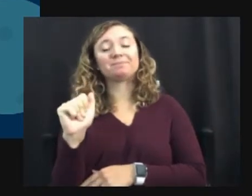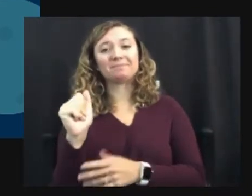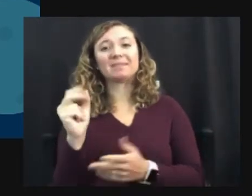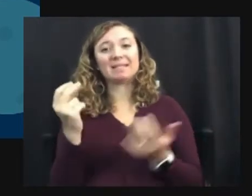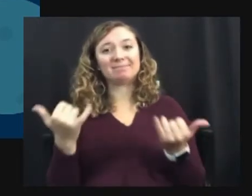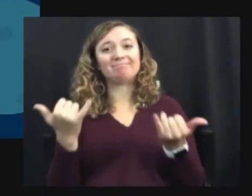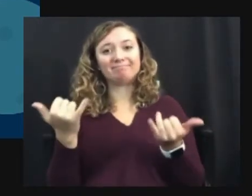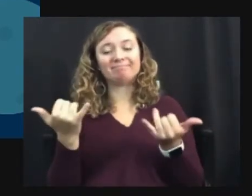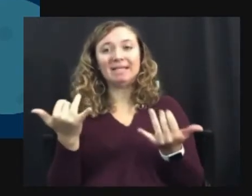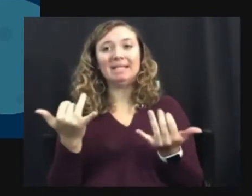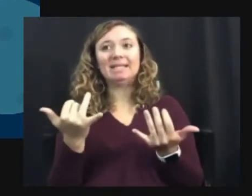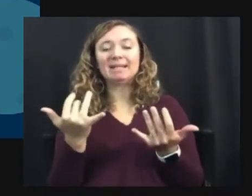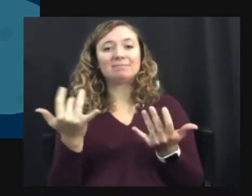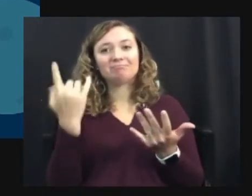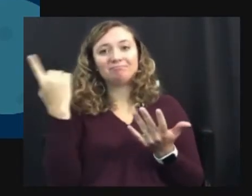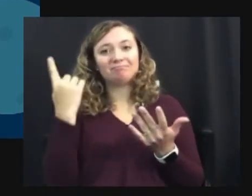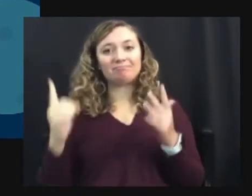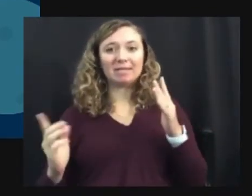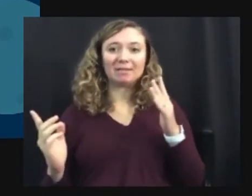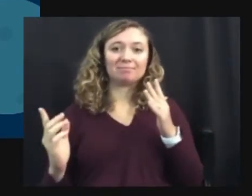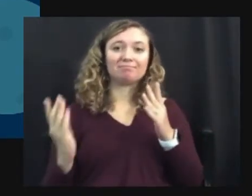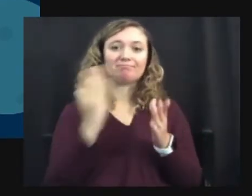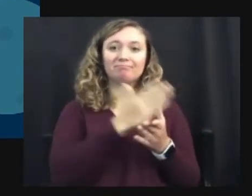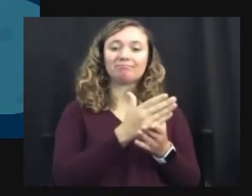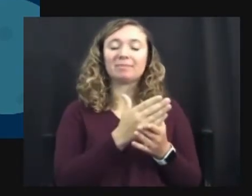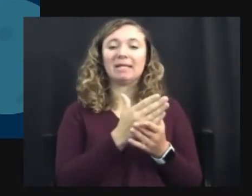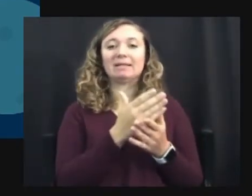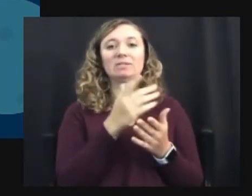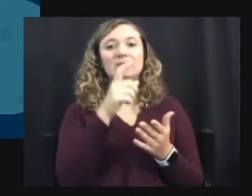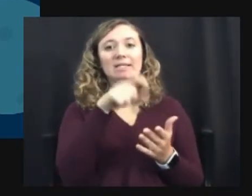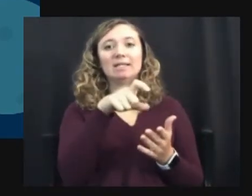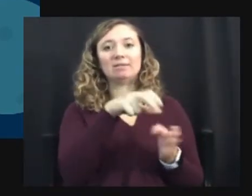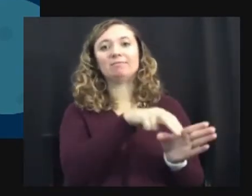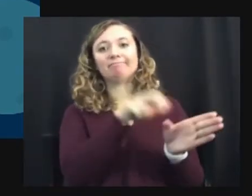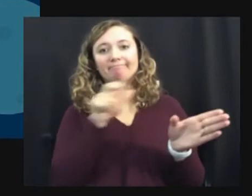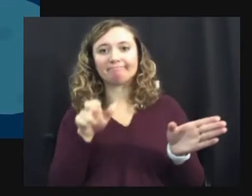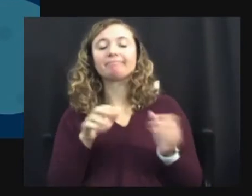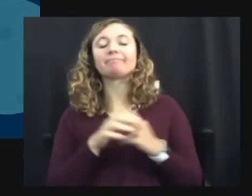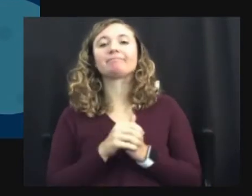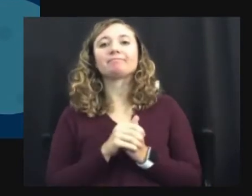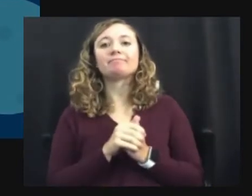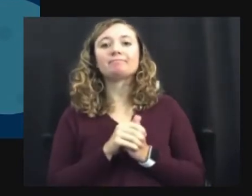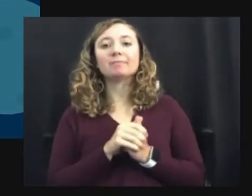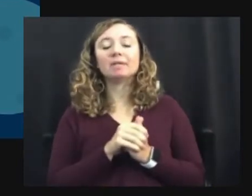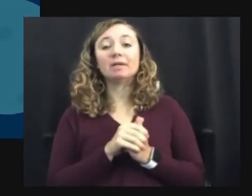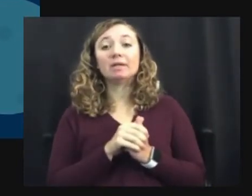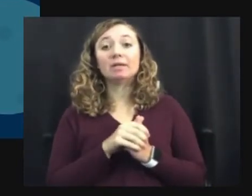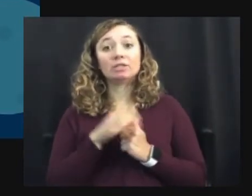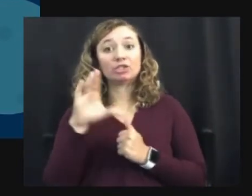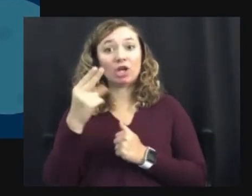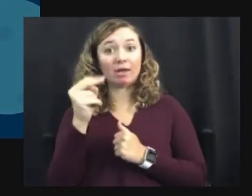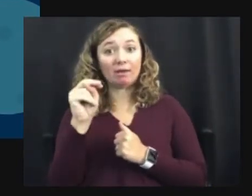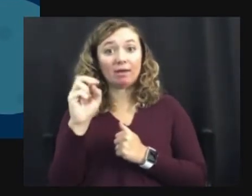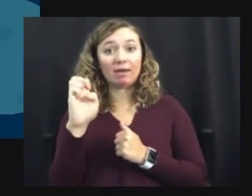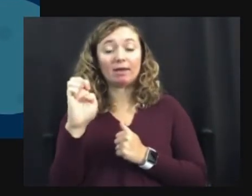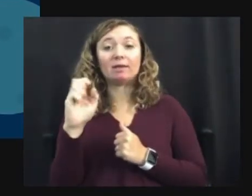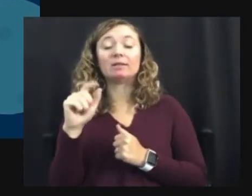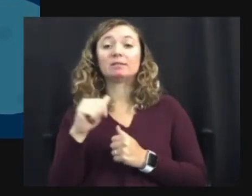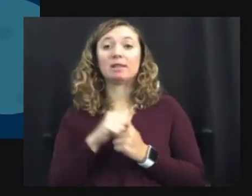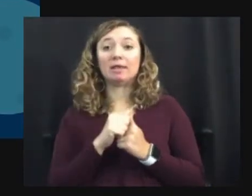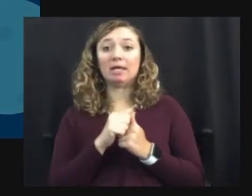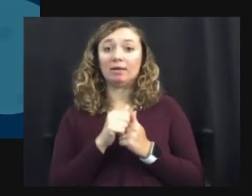needed to step away. Cheyenne is the incumbent chair of the Board of